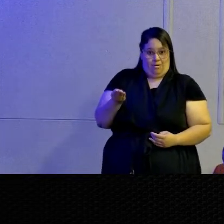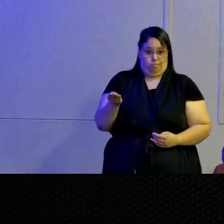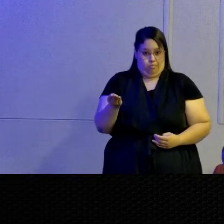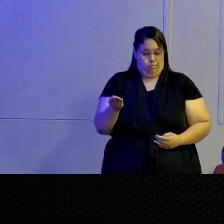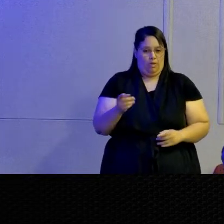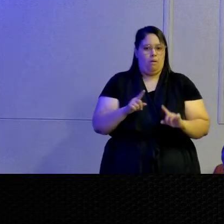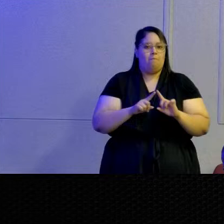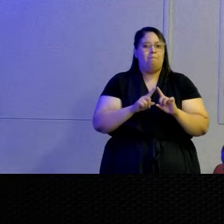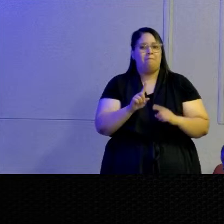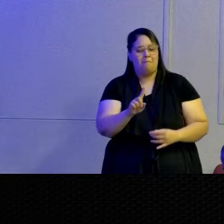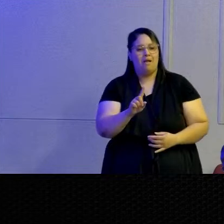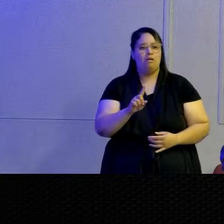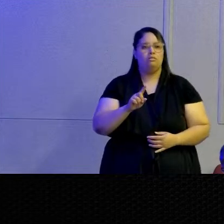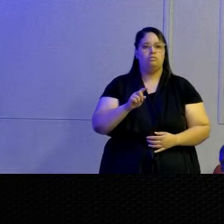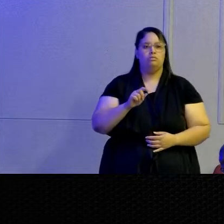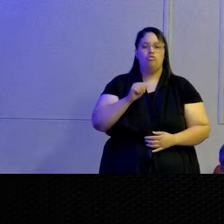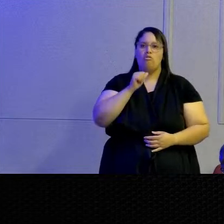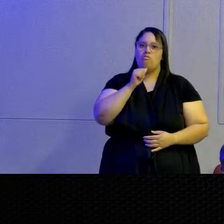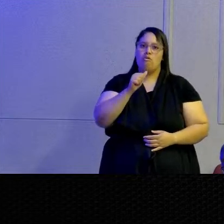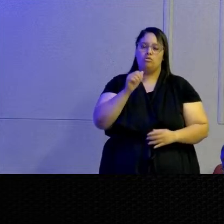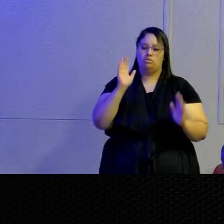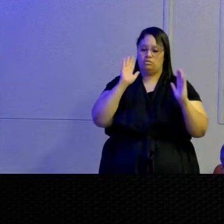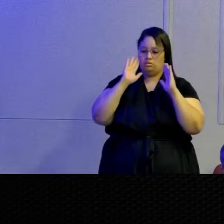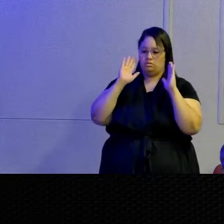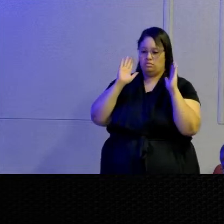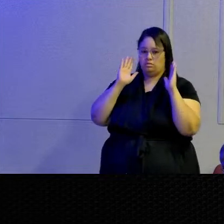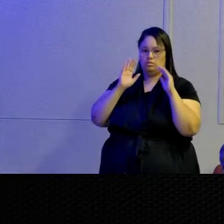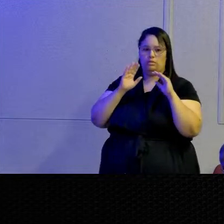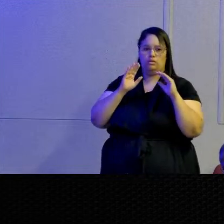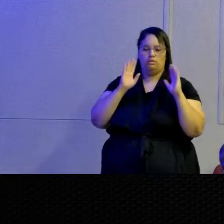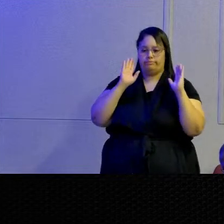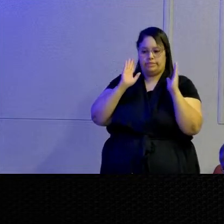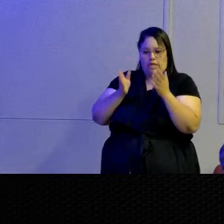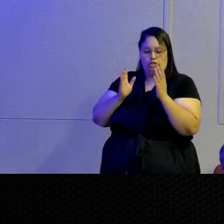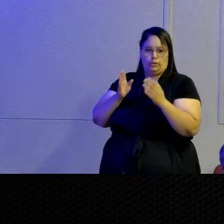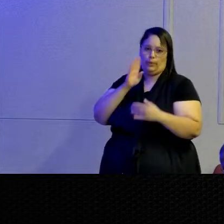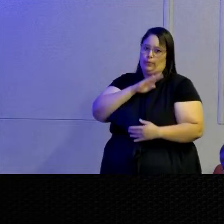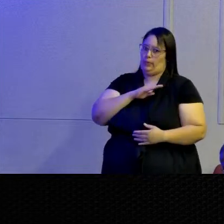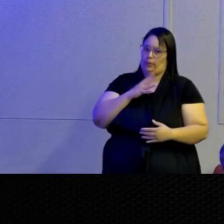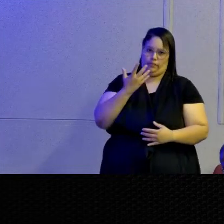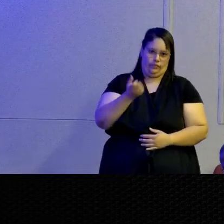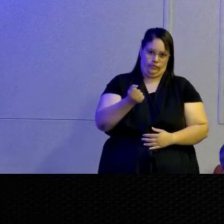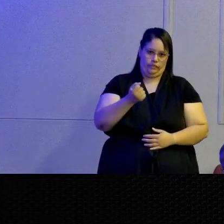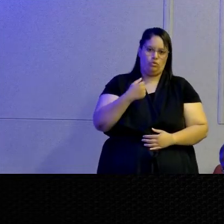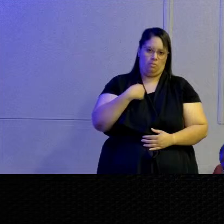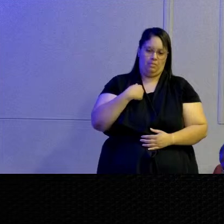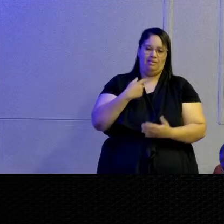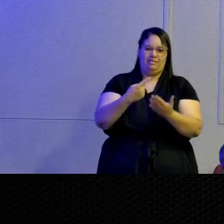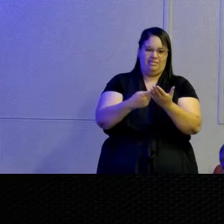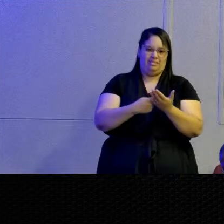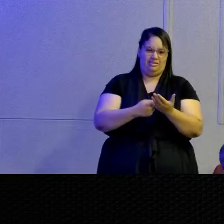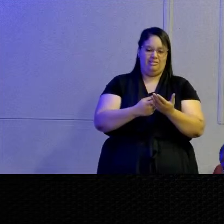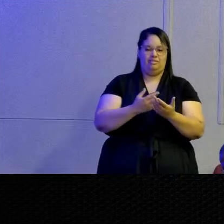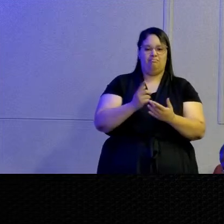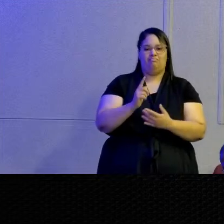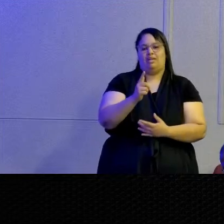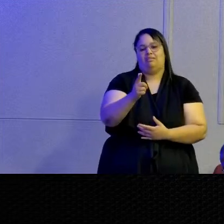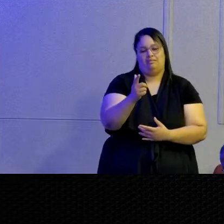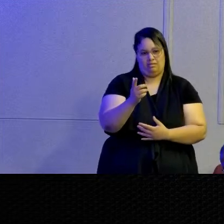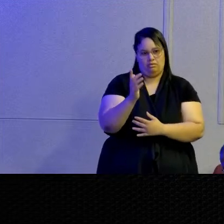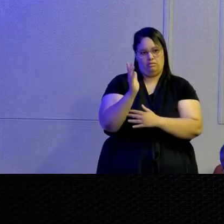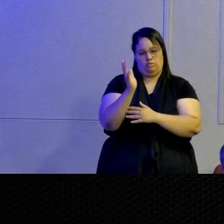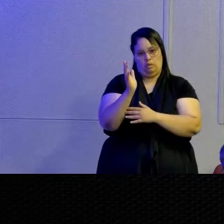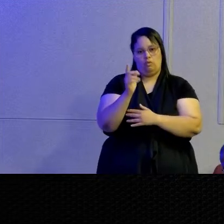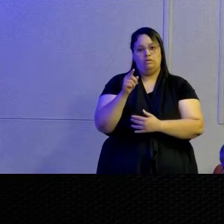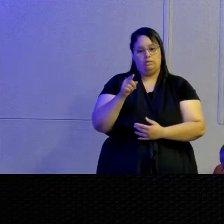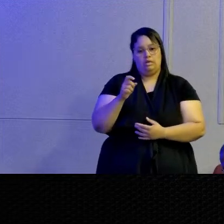think not very much attention was paid to it. And as I'll discuss at the end of my talk, it now seems